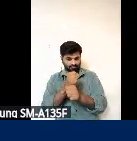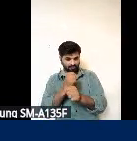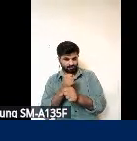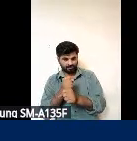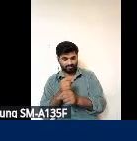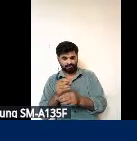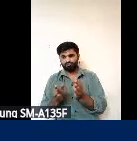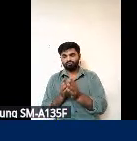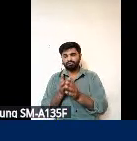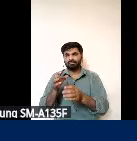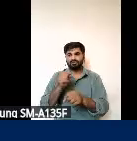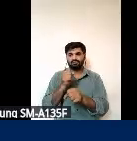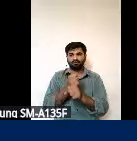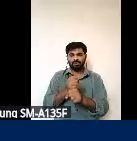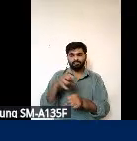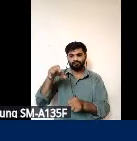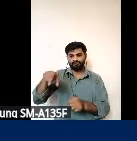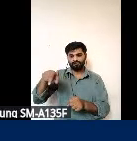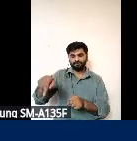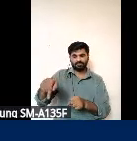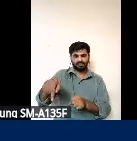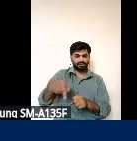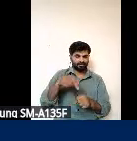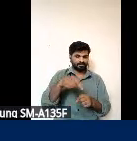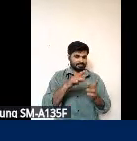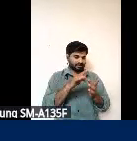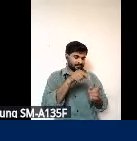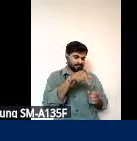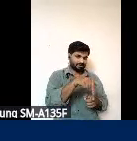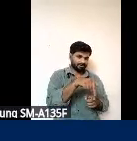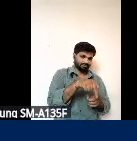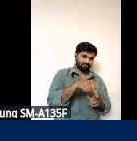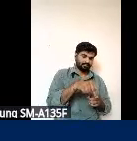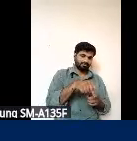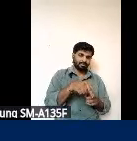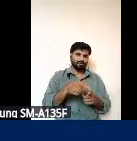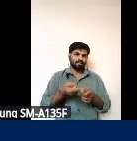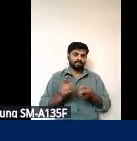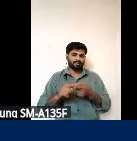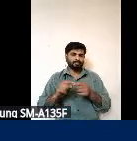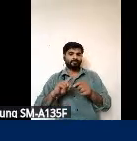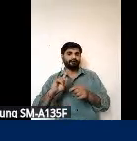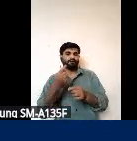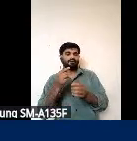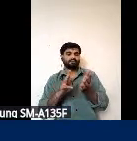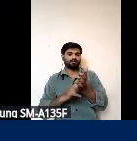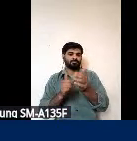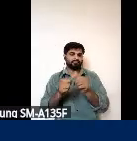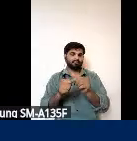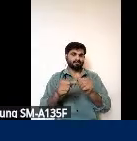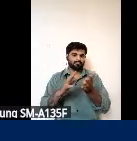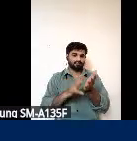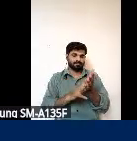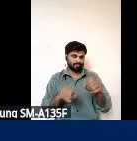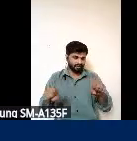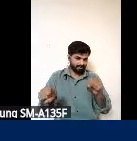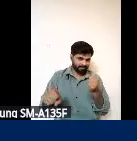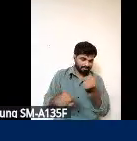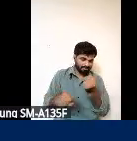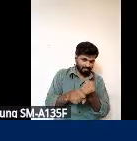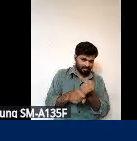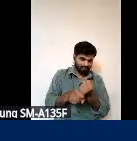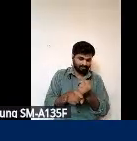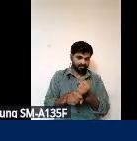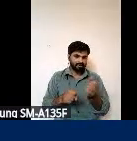data is released as on that day. And the date that is opted is the 1st March 2027. So the data that is going to come out of